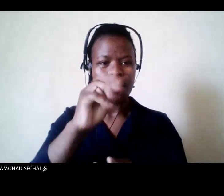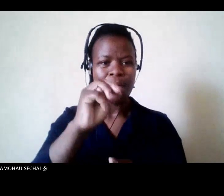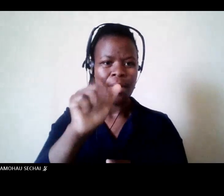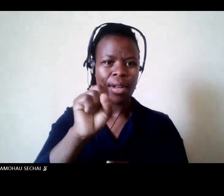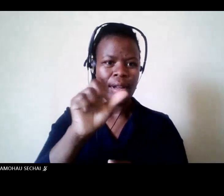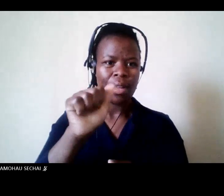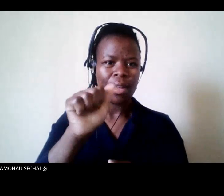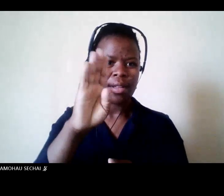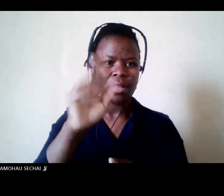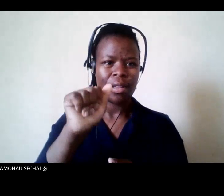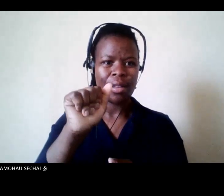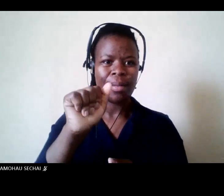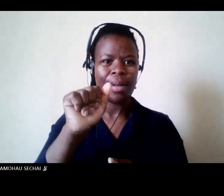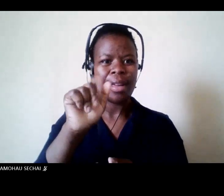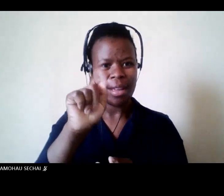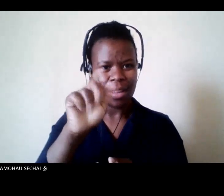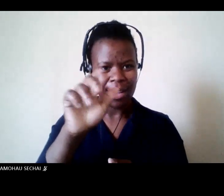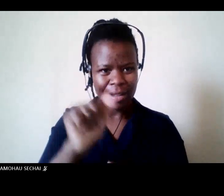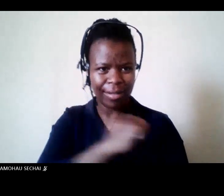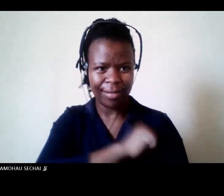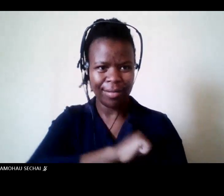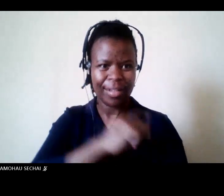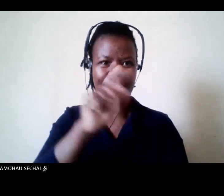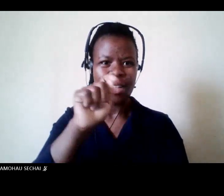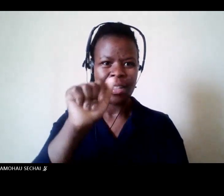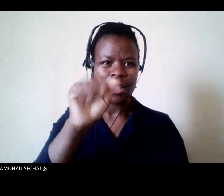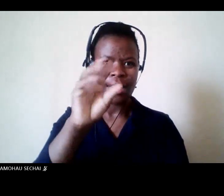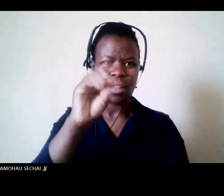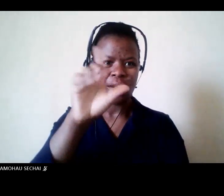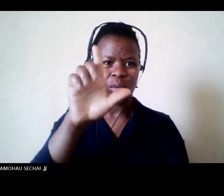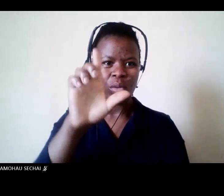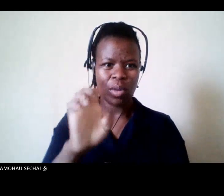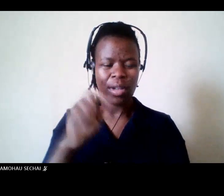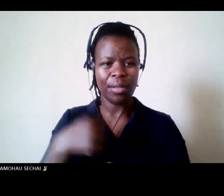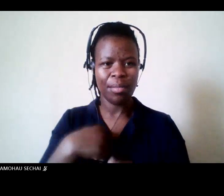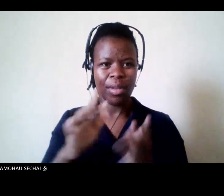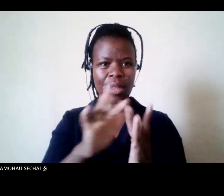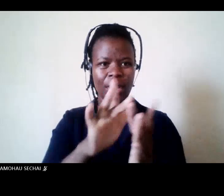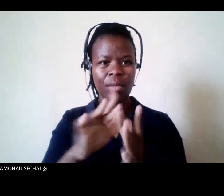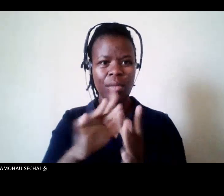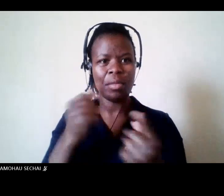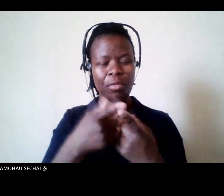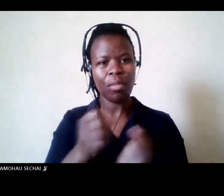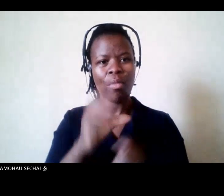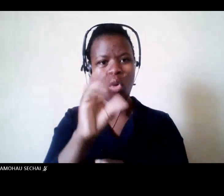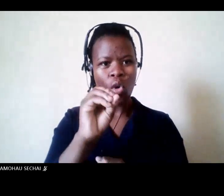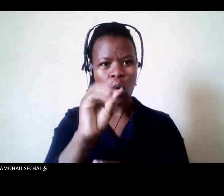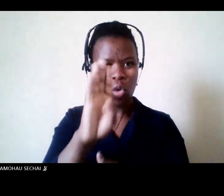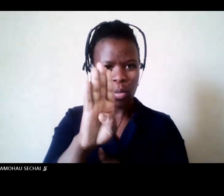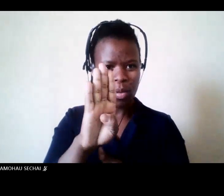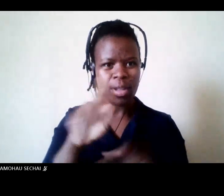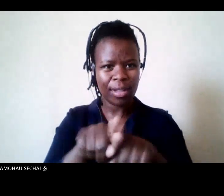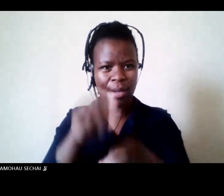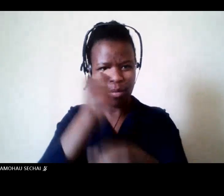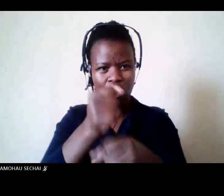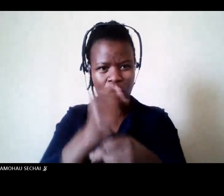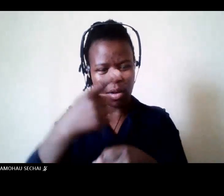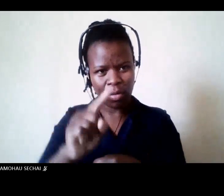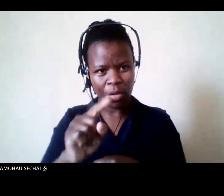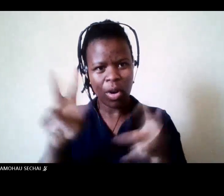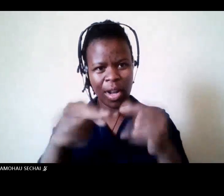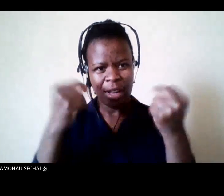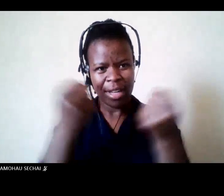is Daole. I am connecting from Bloemfontein, and I work for the National